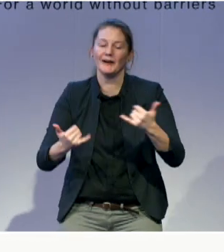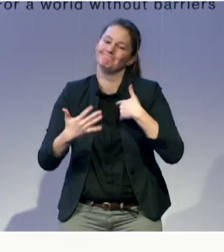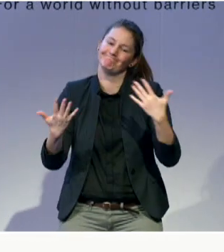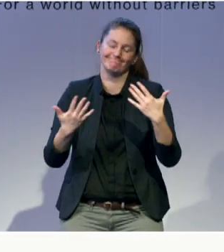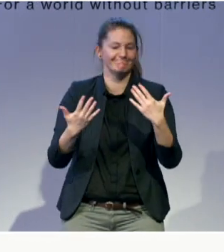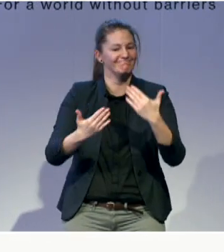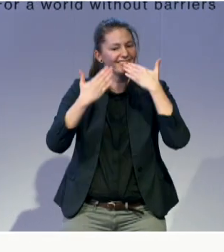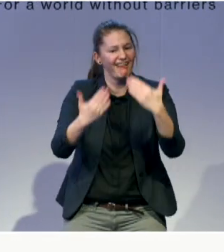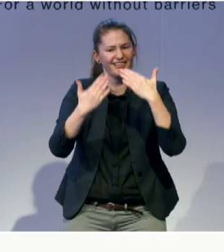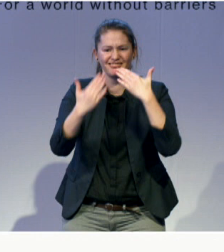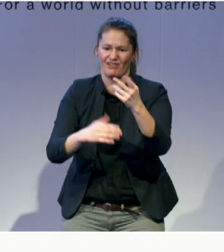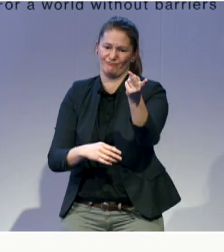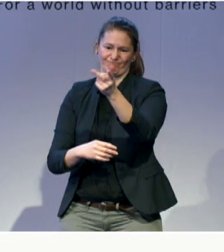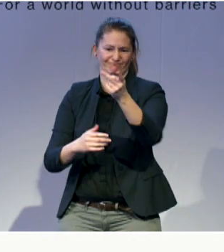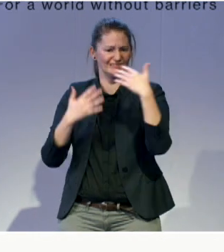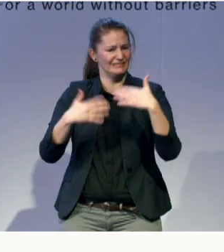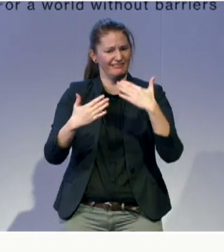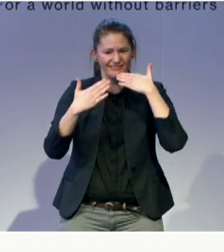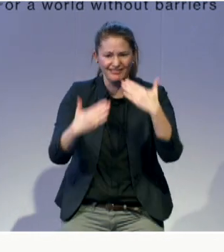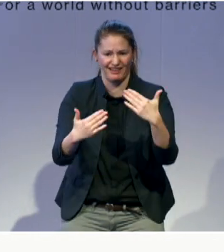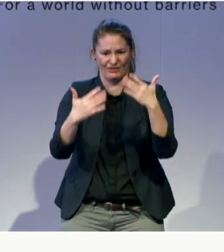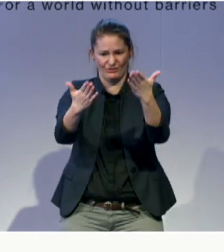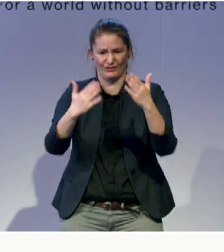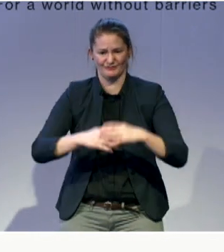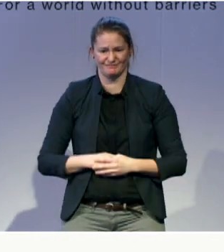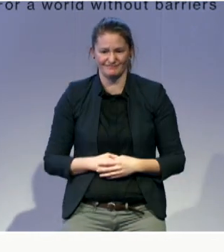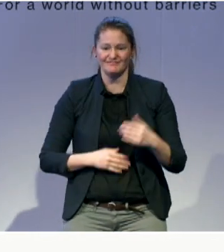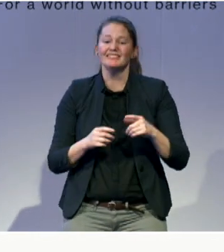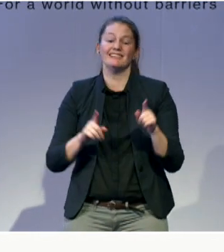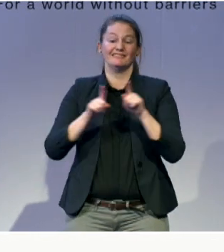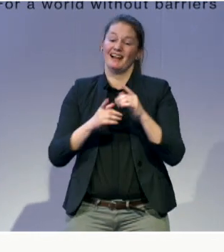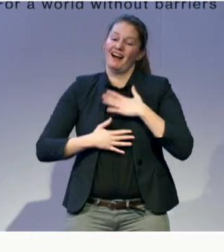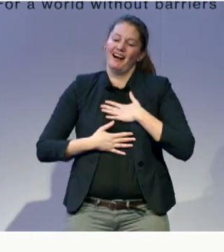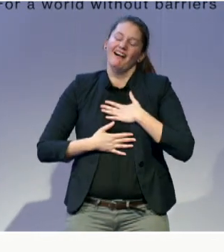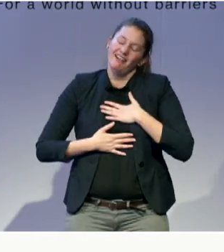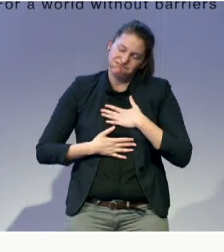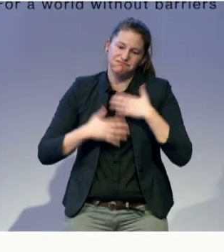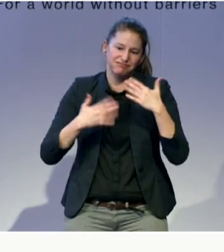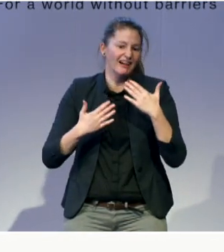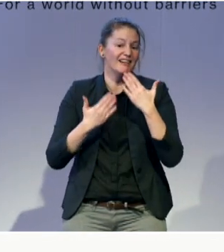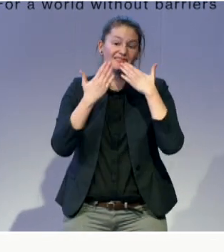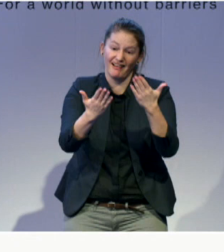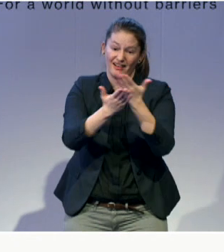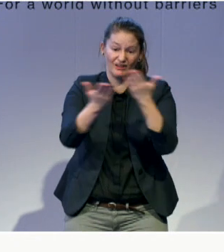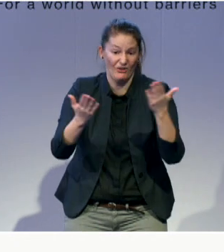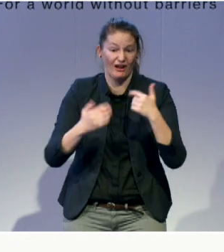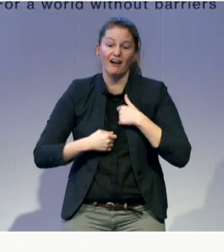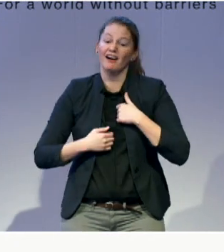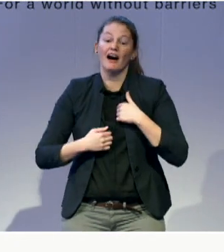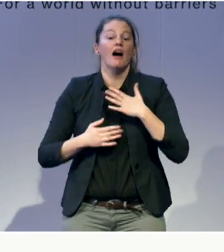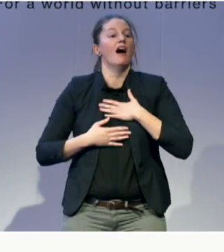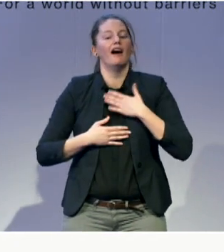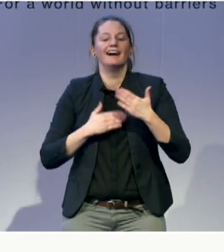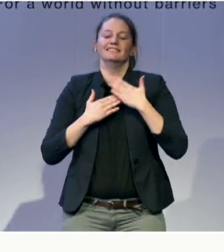I thank you on behalf of my daughter. It makes it easier for me to carry this one. Thank you.